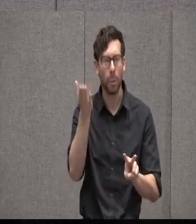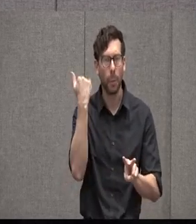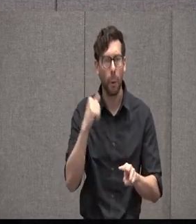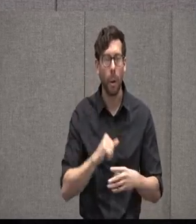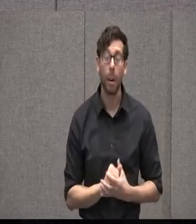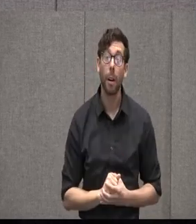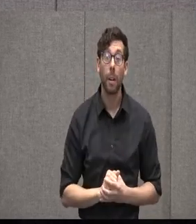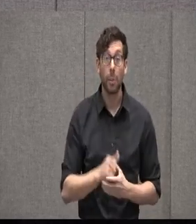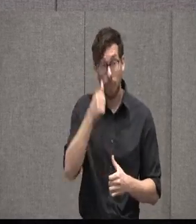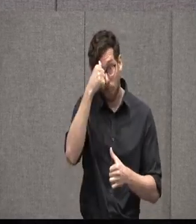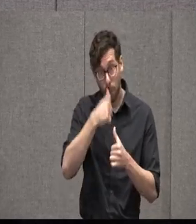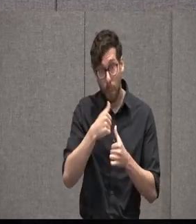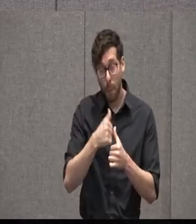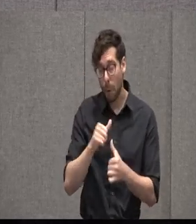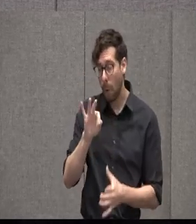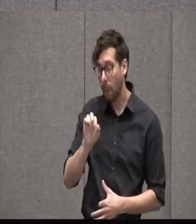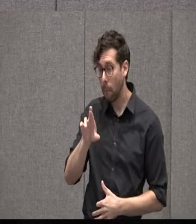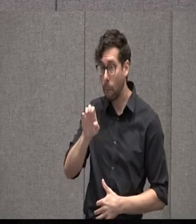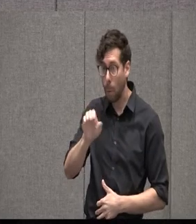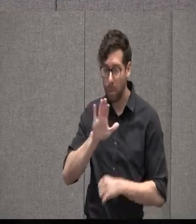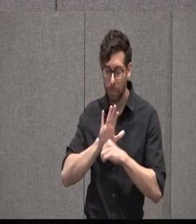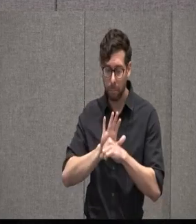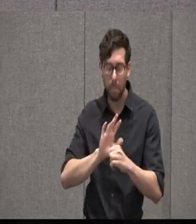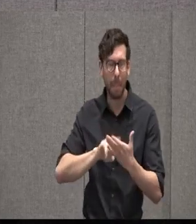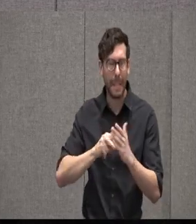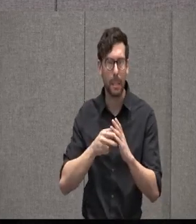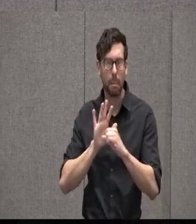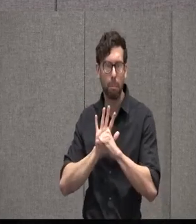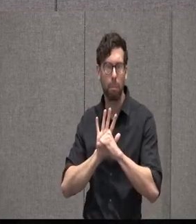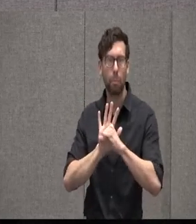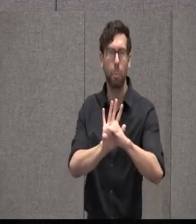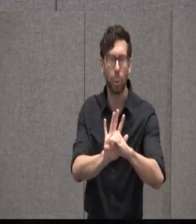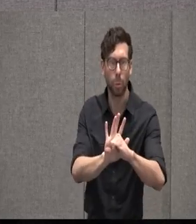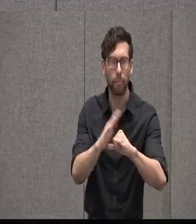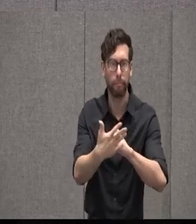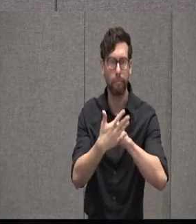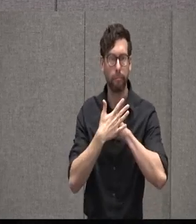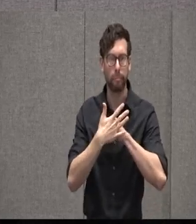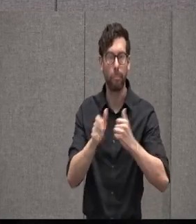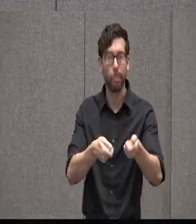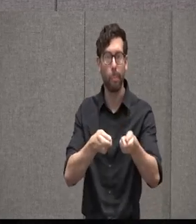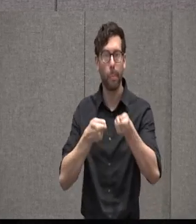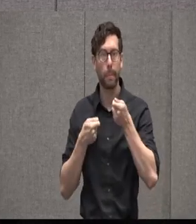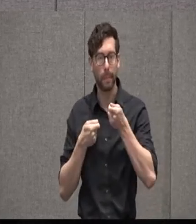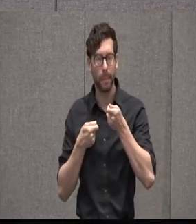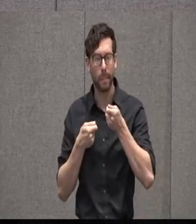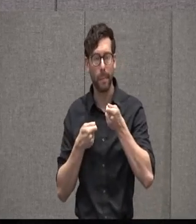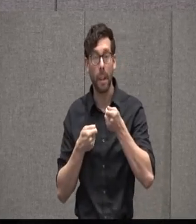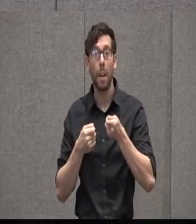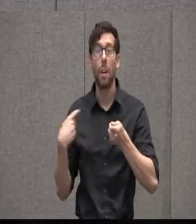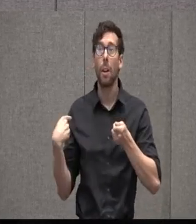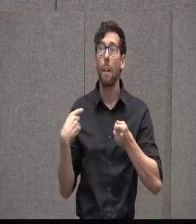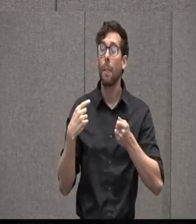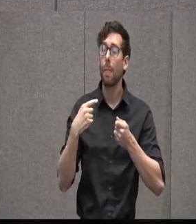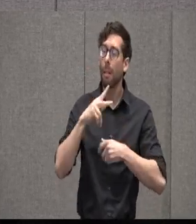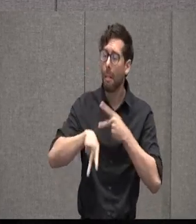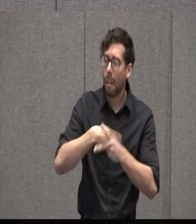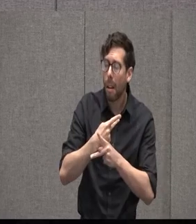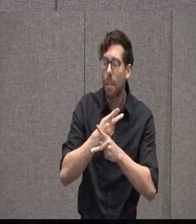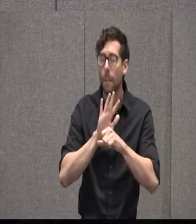a push or a pull. And the forces that we've been talking about balance,